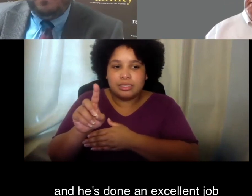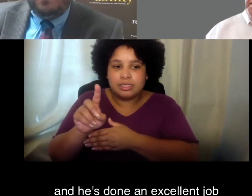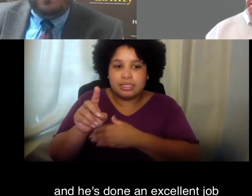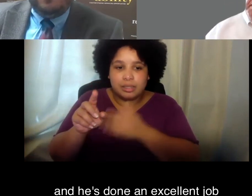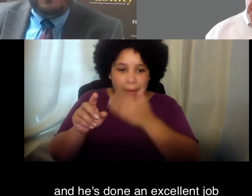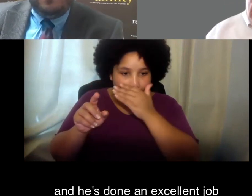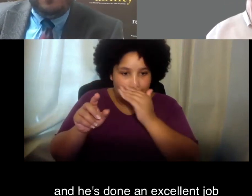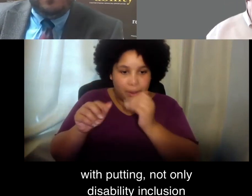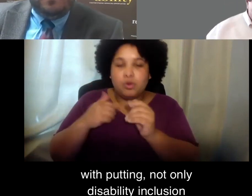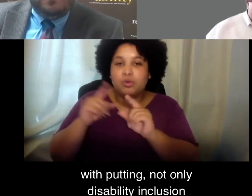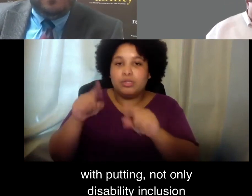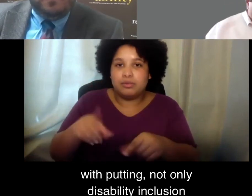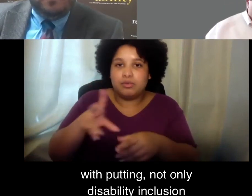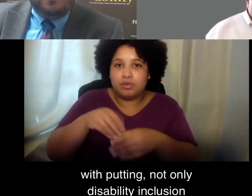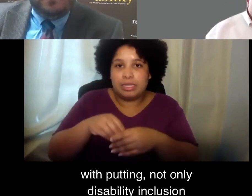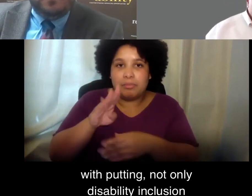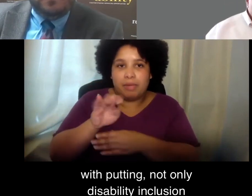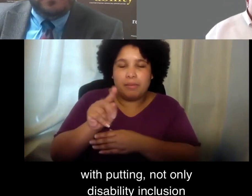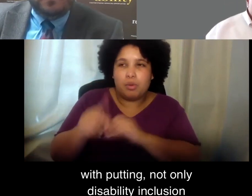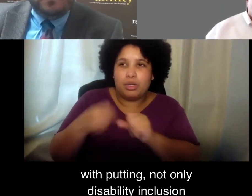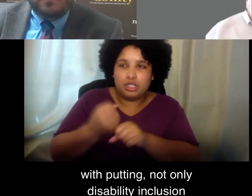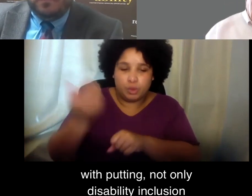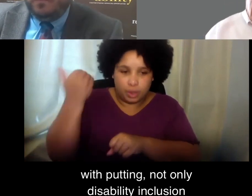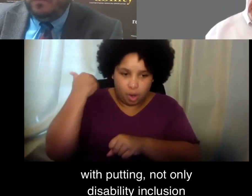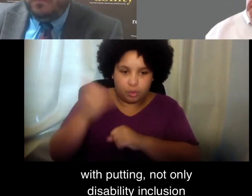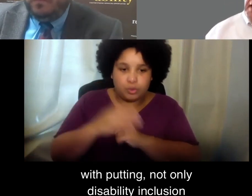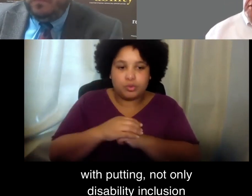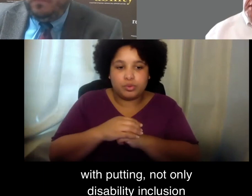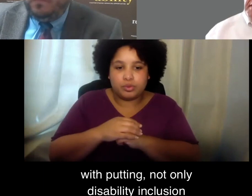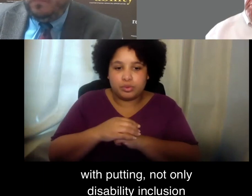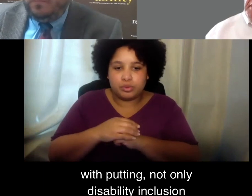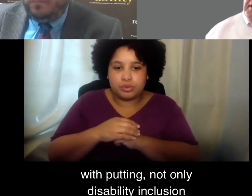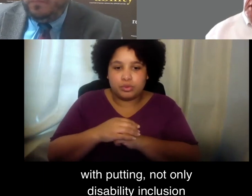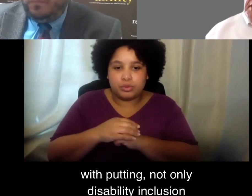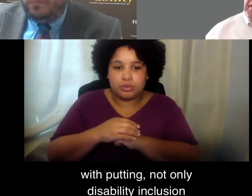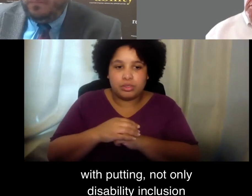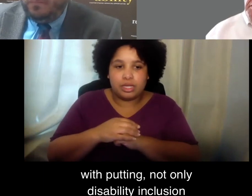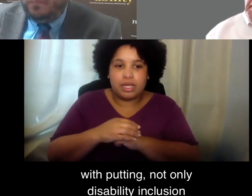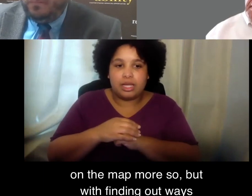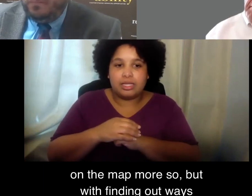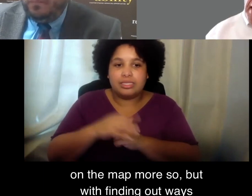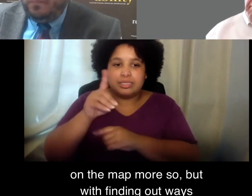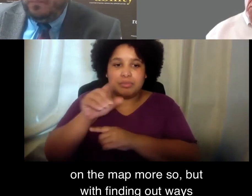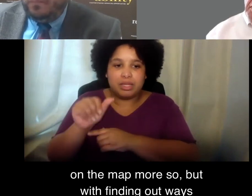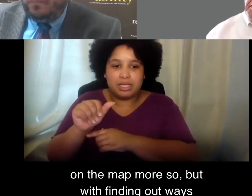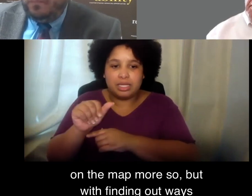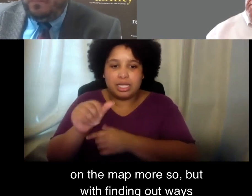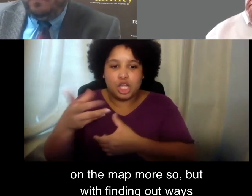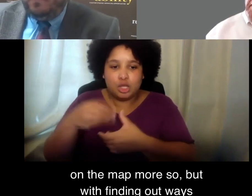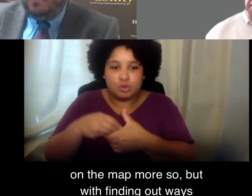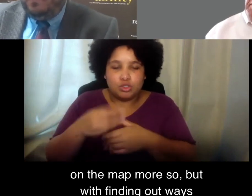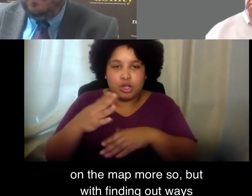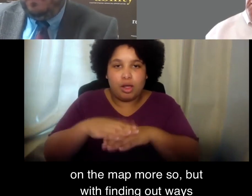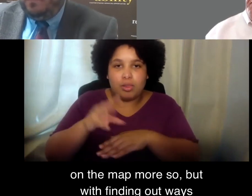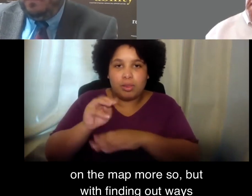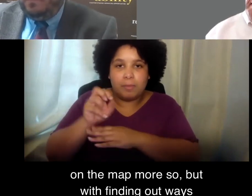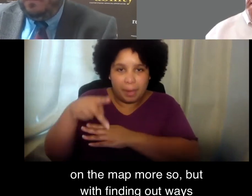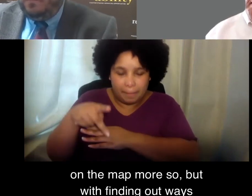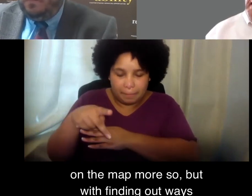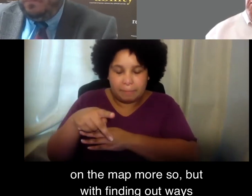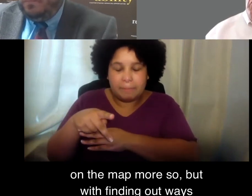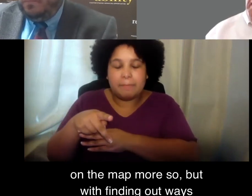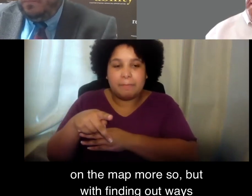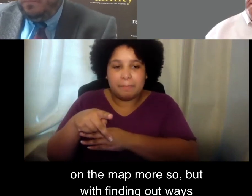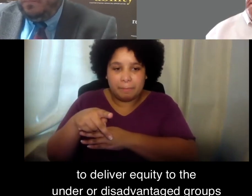an excellent job with putting not only disability inclusion on the map more so, but we're